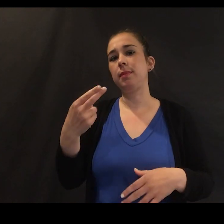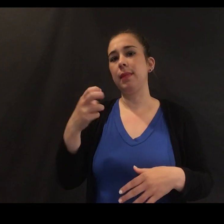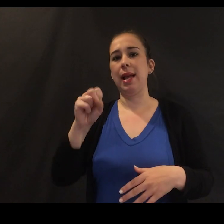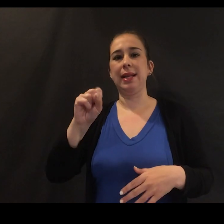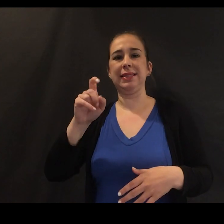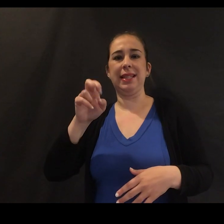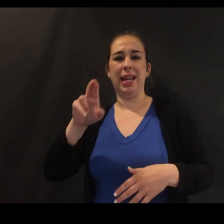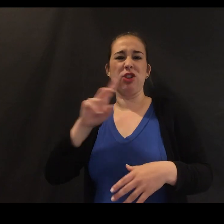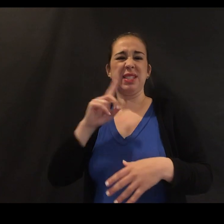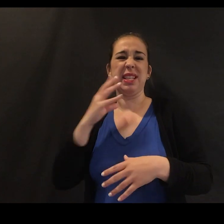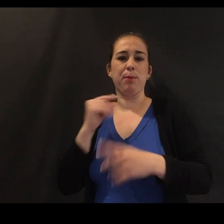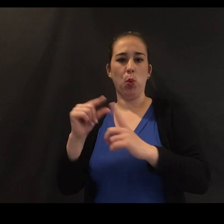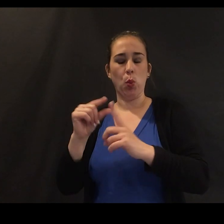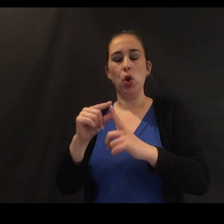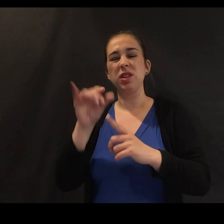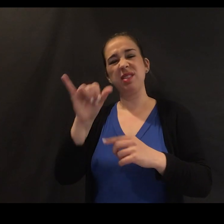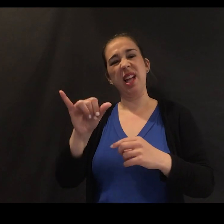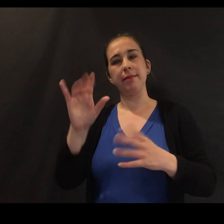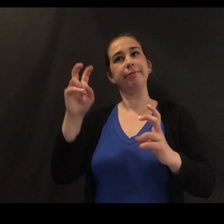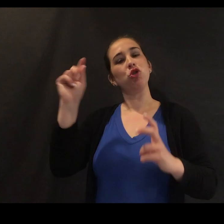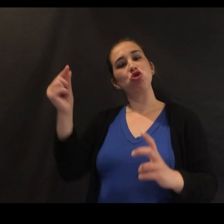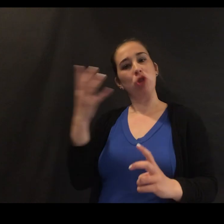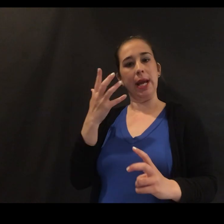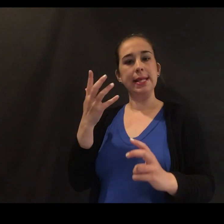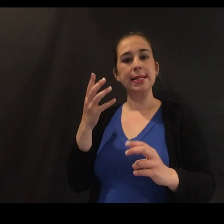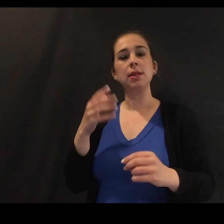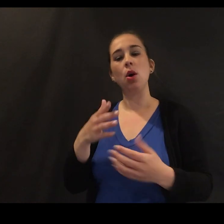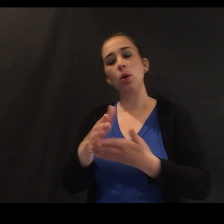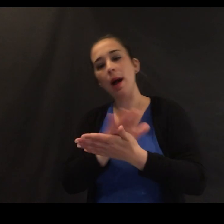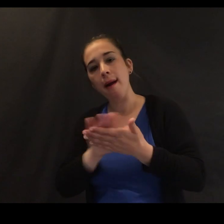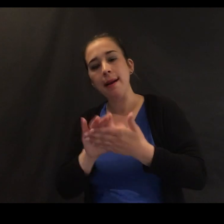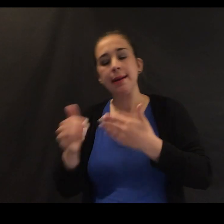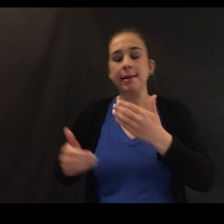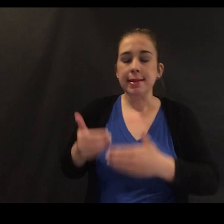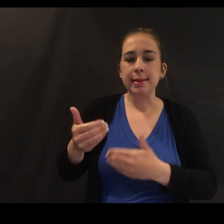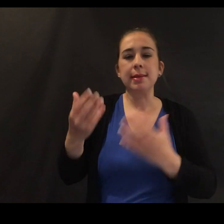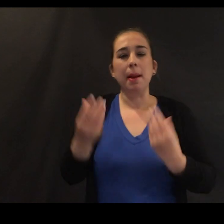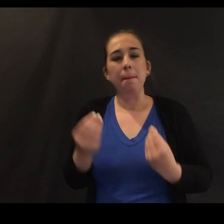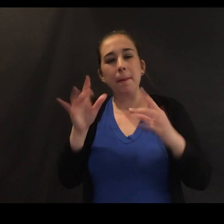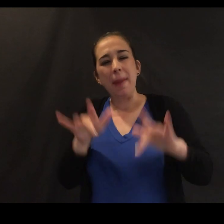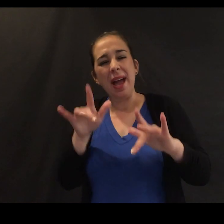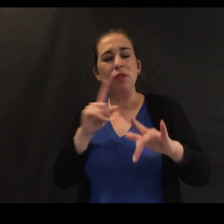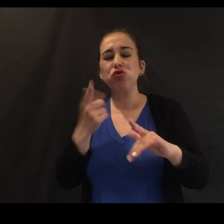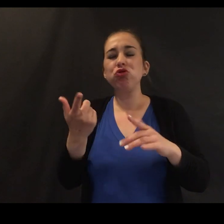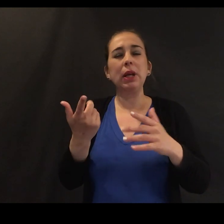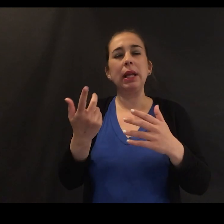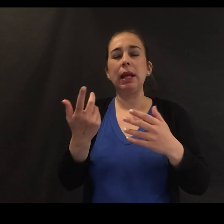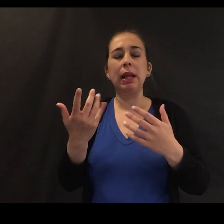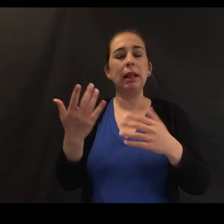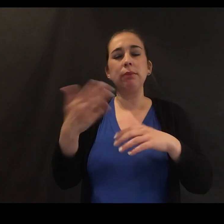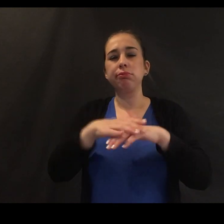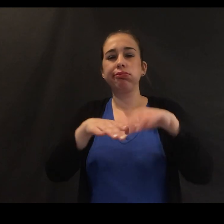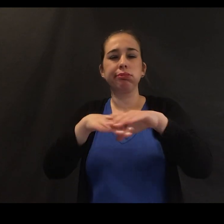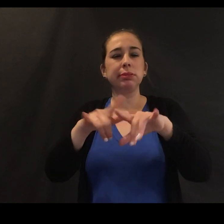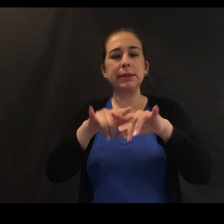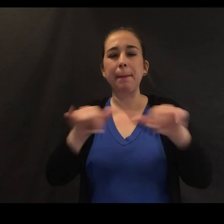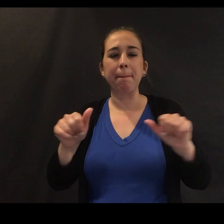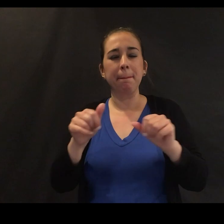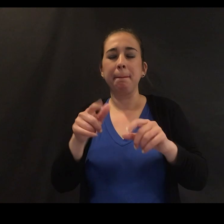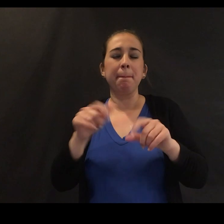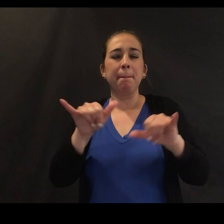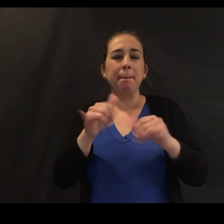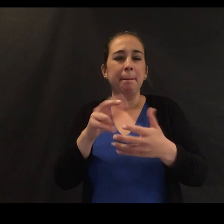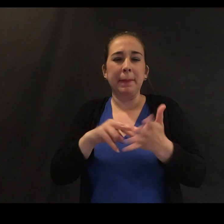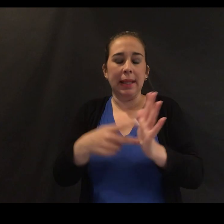is very close to the concept of grace. Kindness, grace, compassion, all those terms kind of overlap one another. So David asks, is there anyone